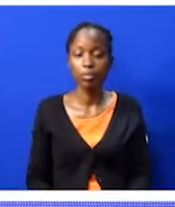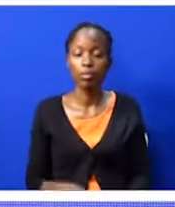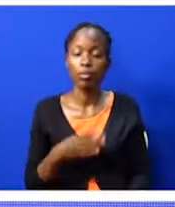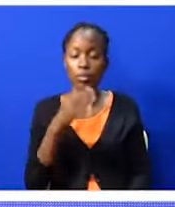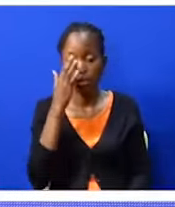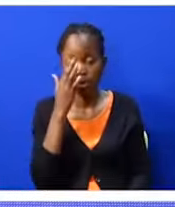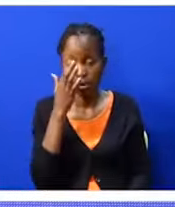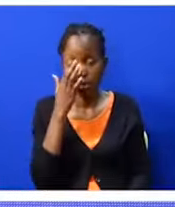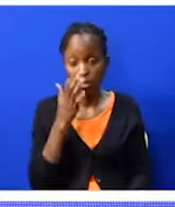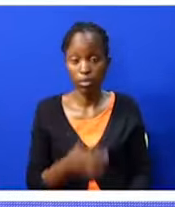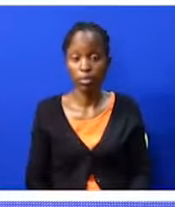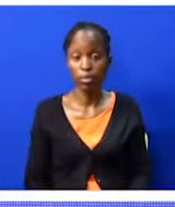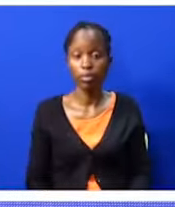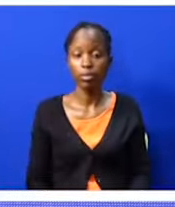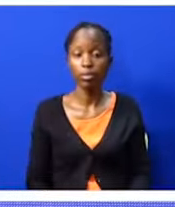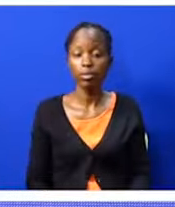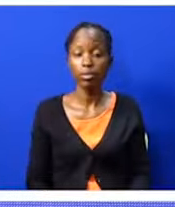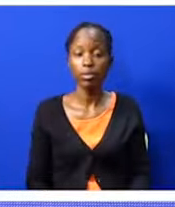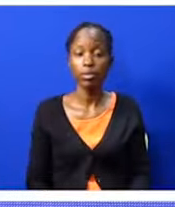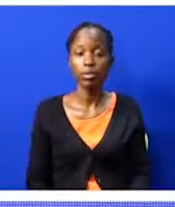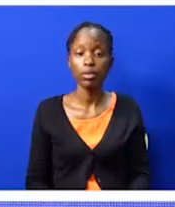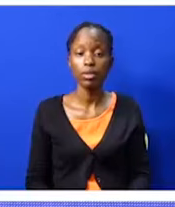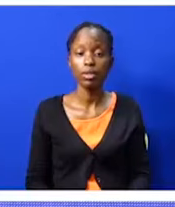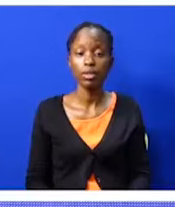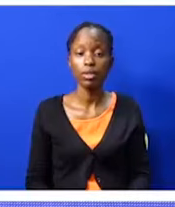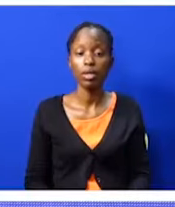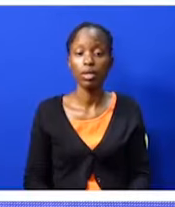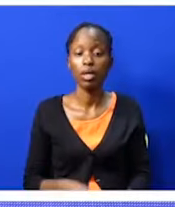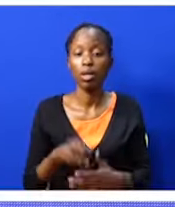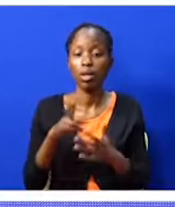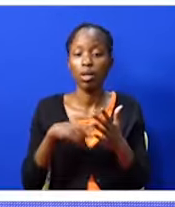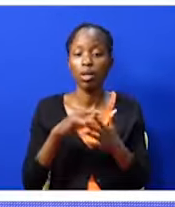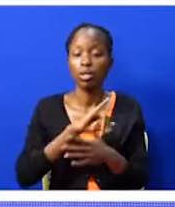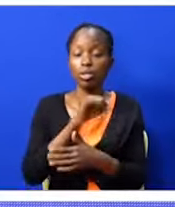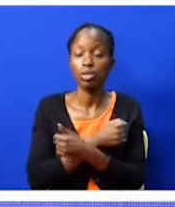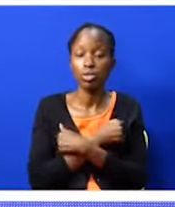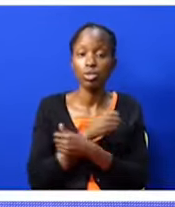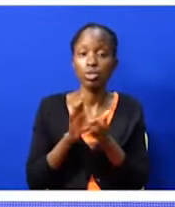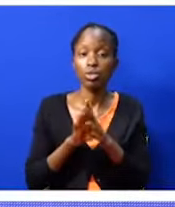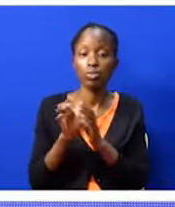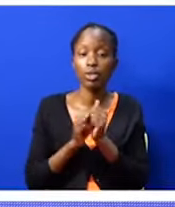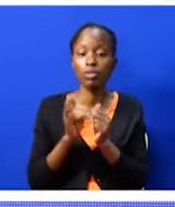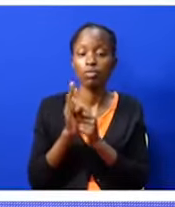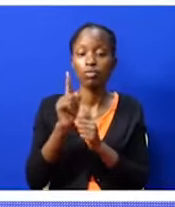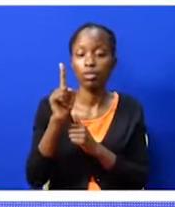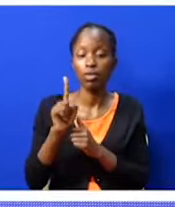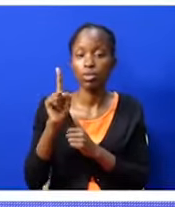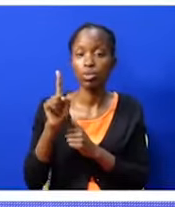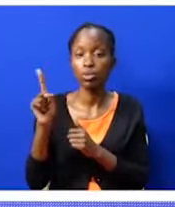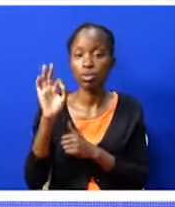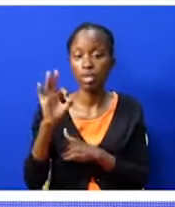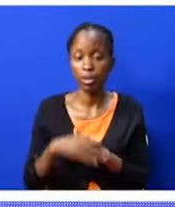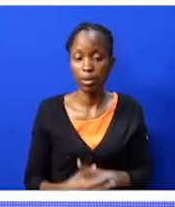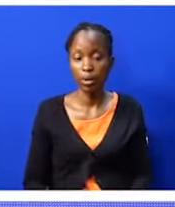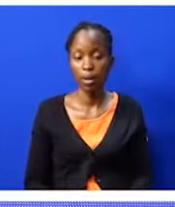some of the scriptures. We read from John chapter 14, verse 1 to 3.